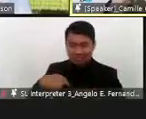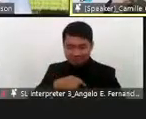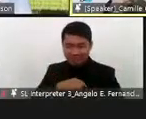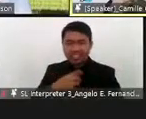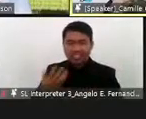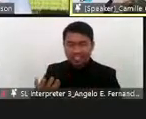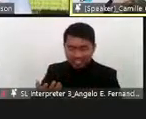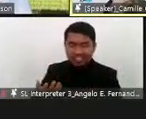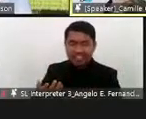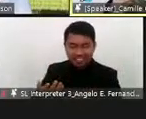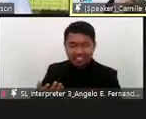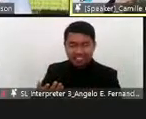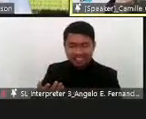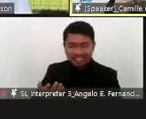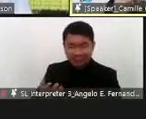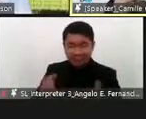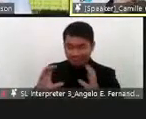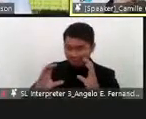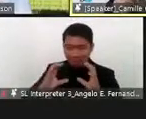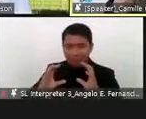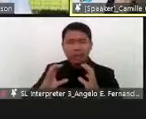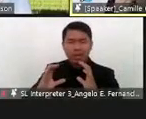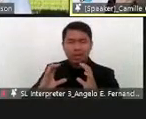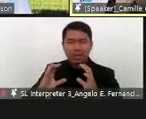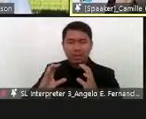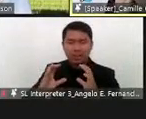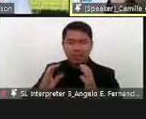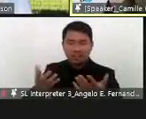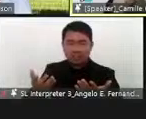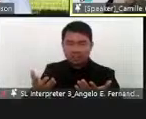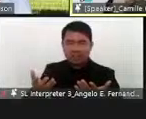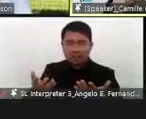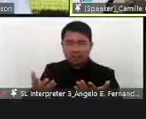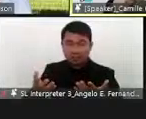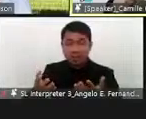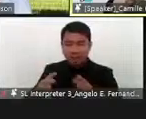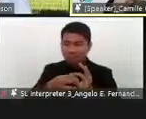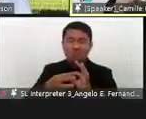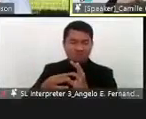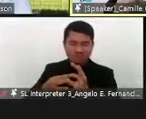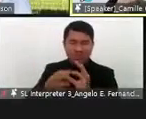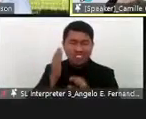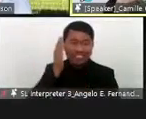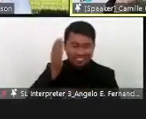could compare it or, you know, collaborate in the future.